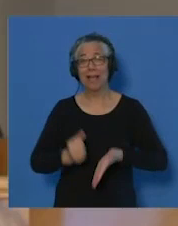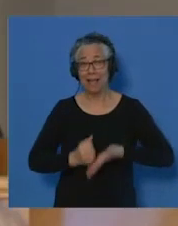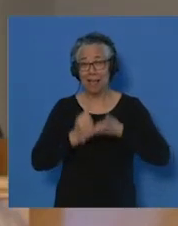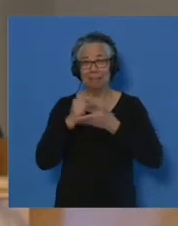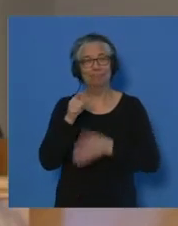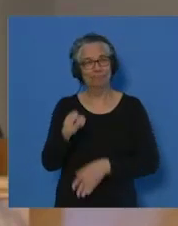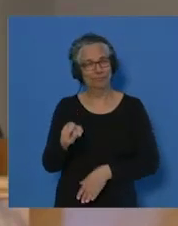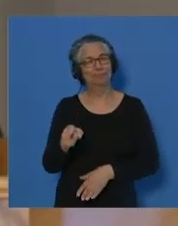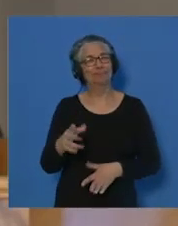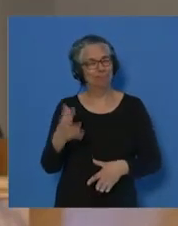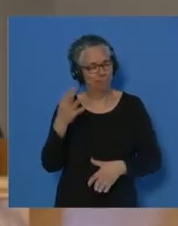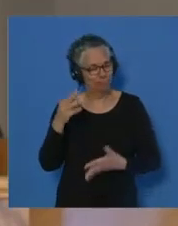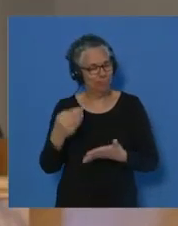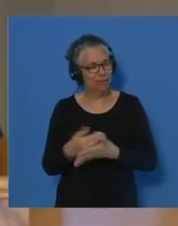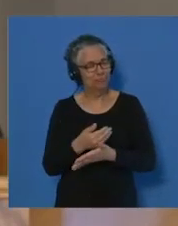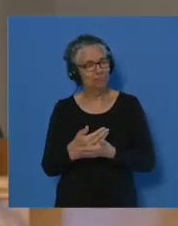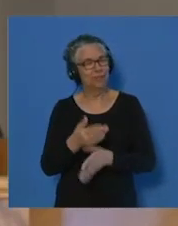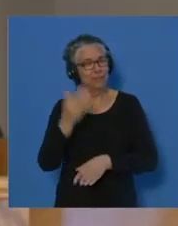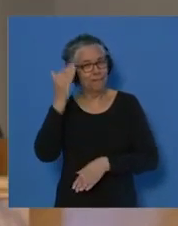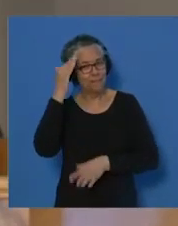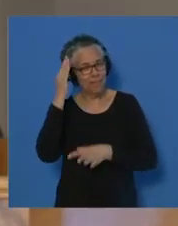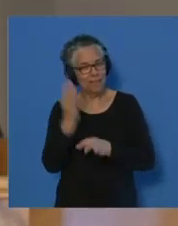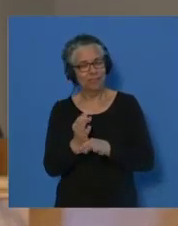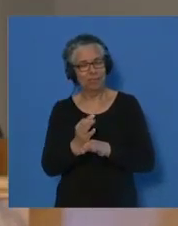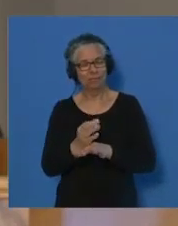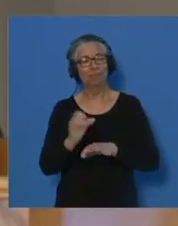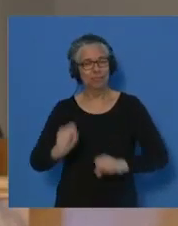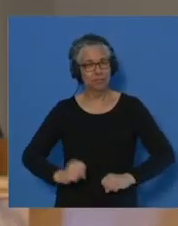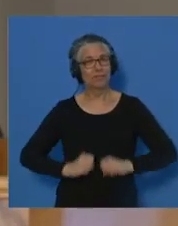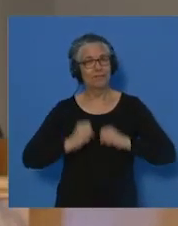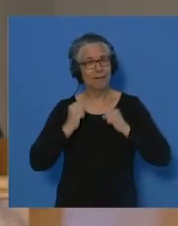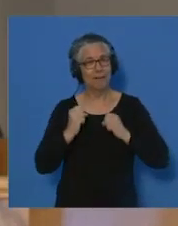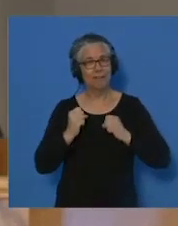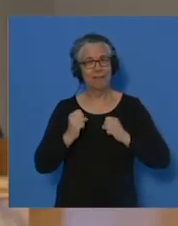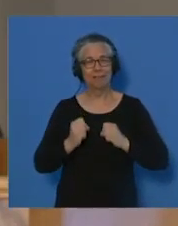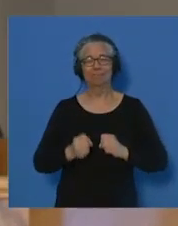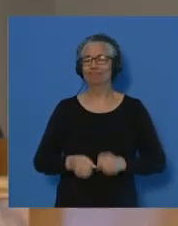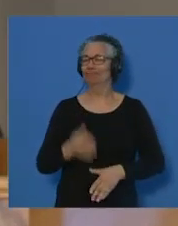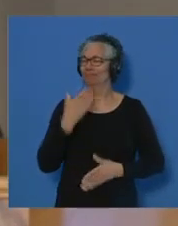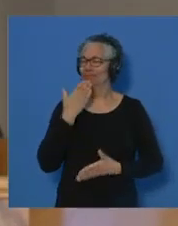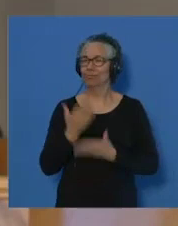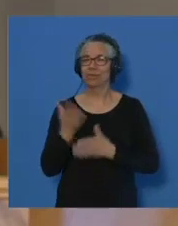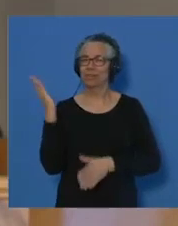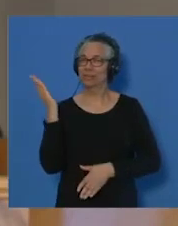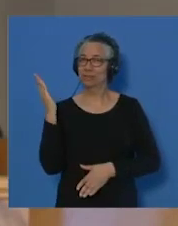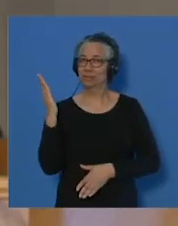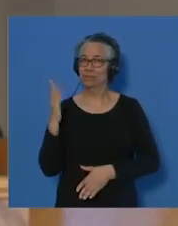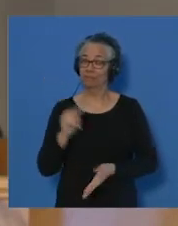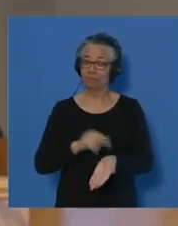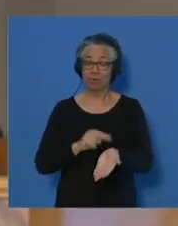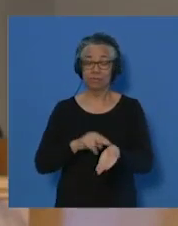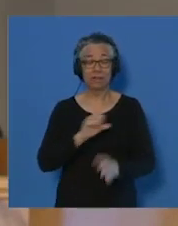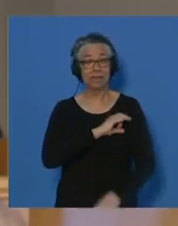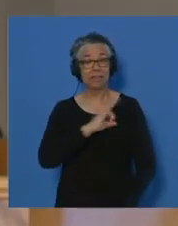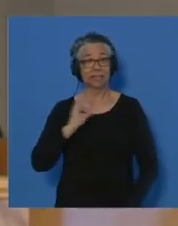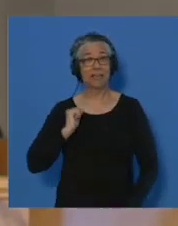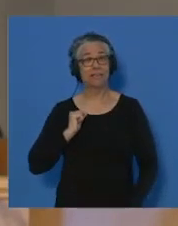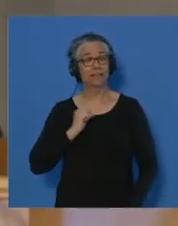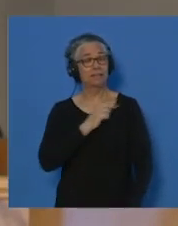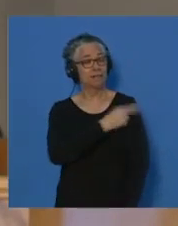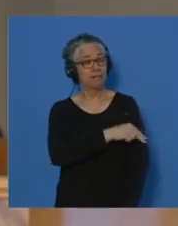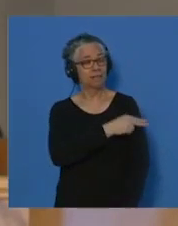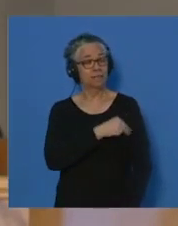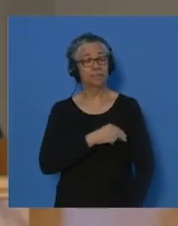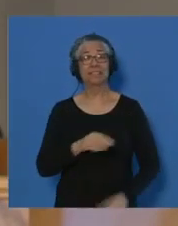renew his faith that he would make it through. And I think this is a wonderful testament to the nurses and the staff at KEMH, particularly during